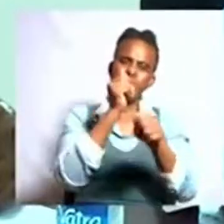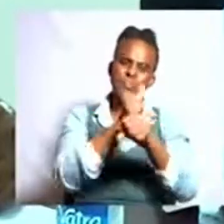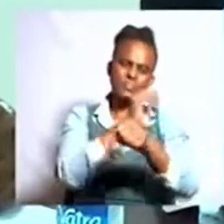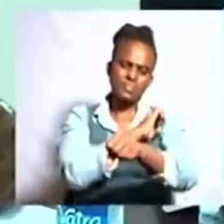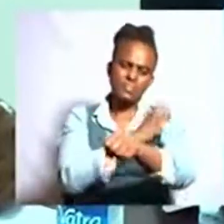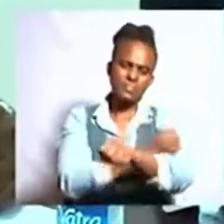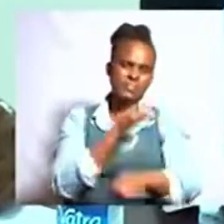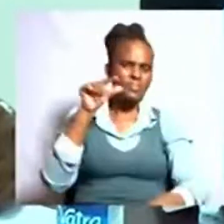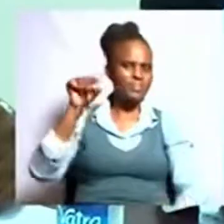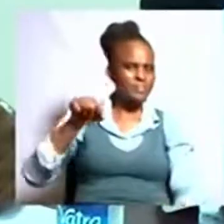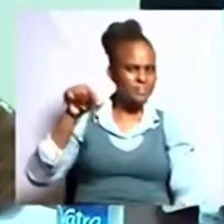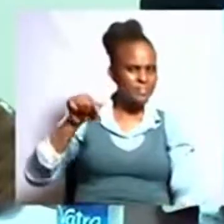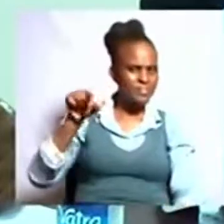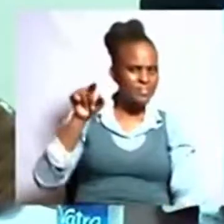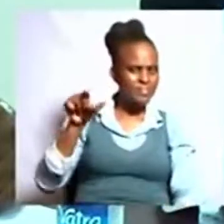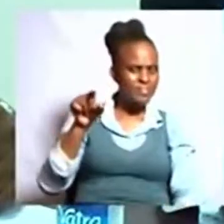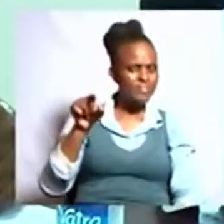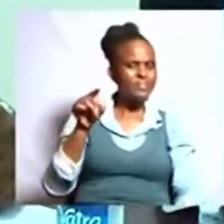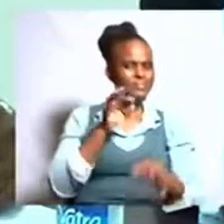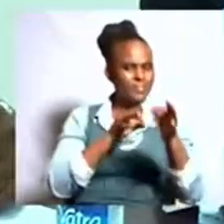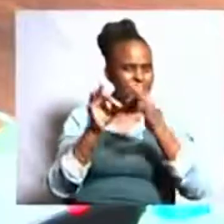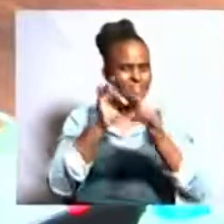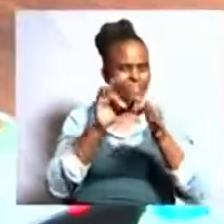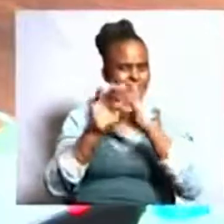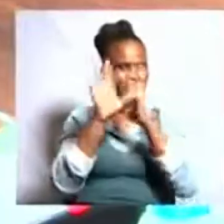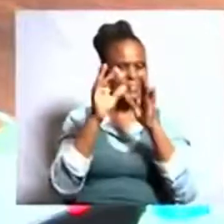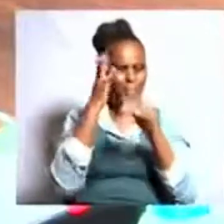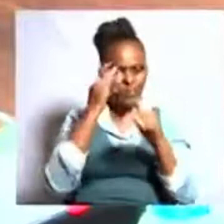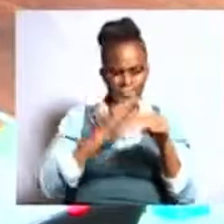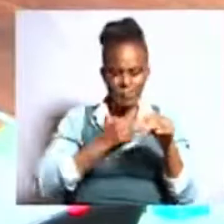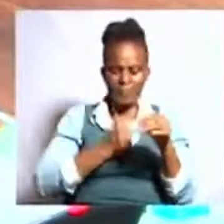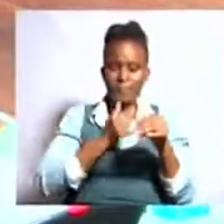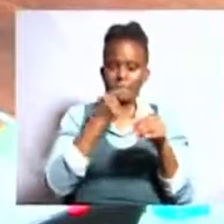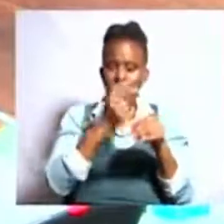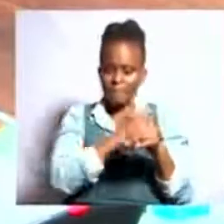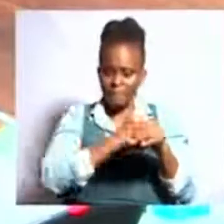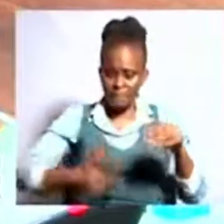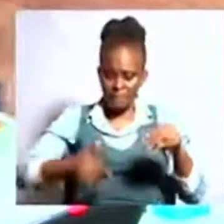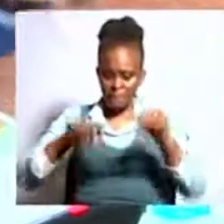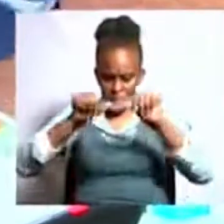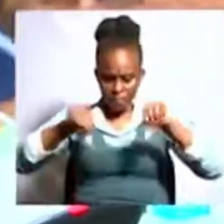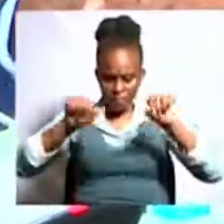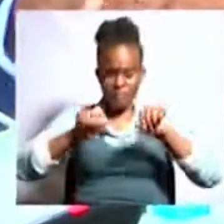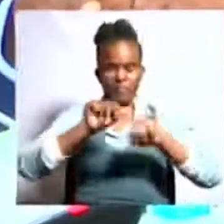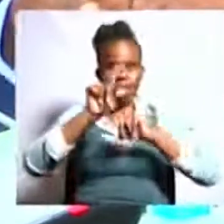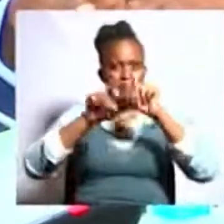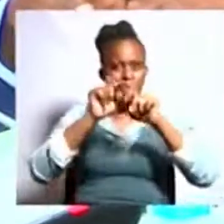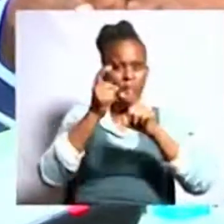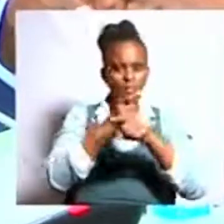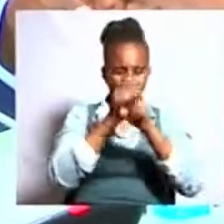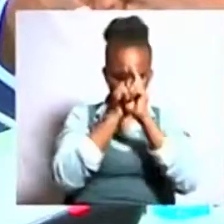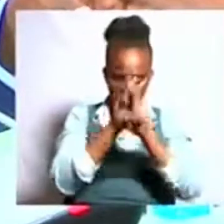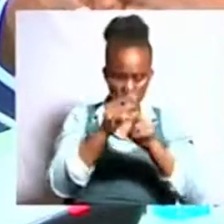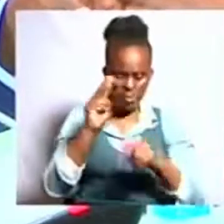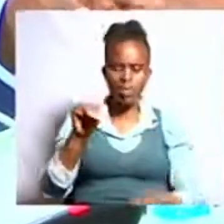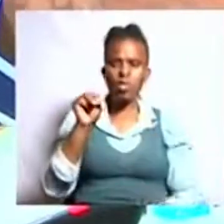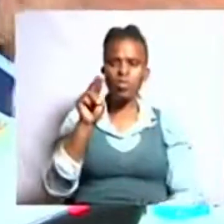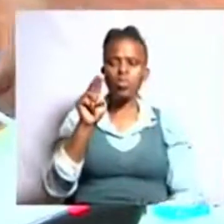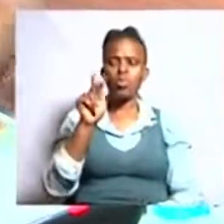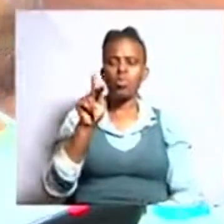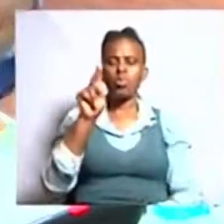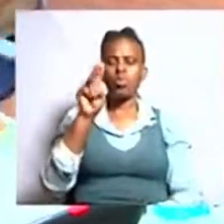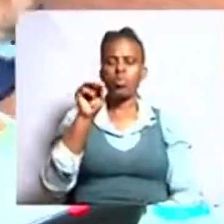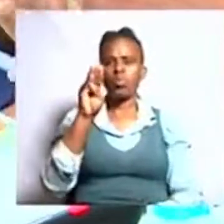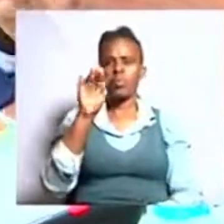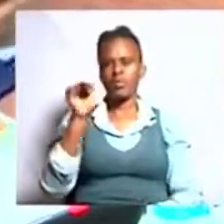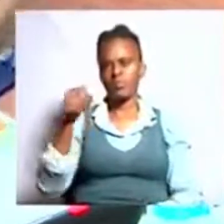loan. Qualifying the statement. That's why I said critically analyze the question from Honorable Mkumbi. And